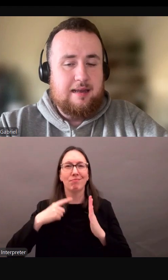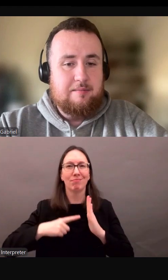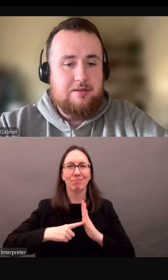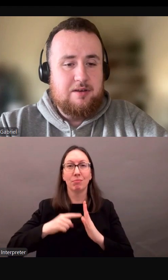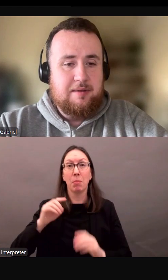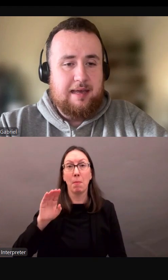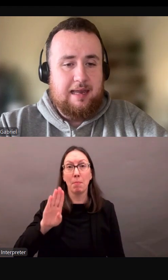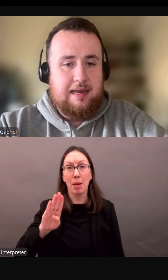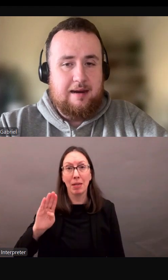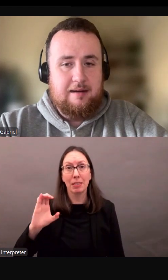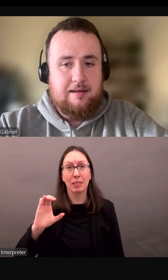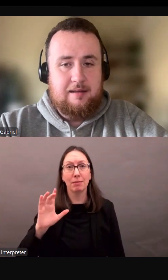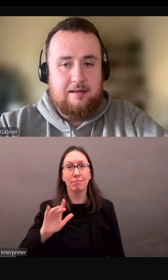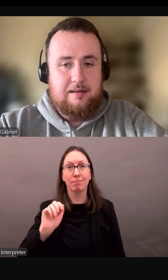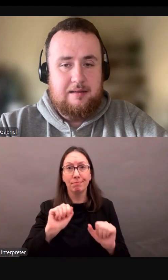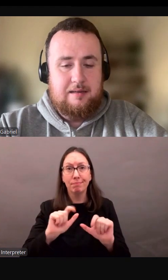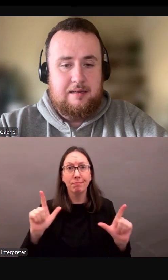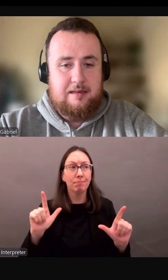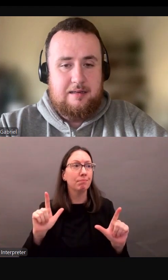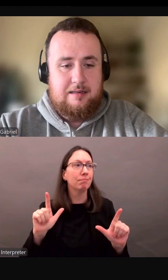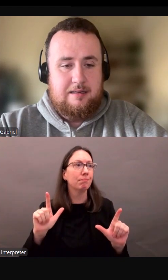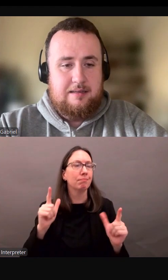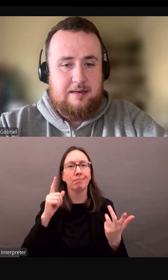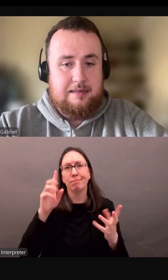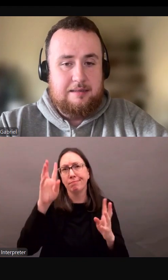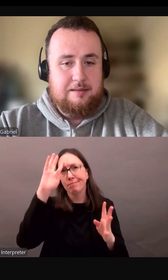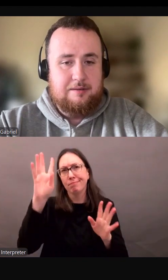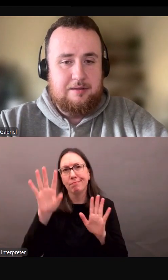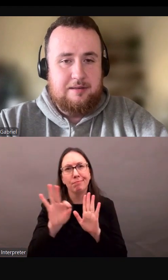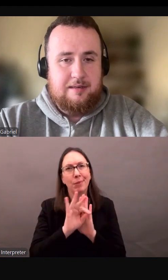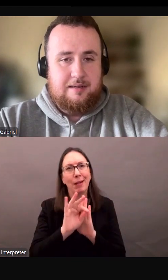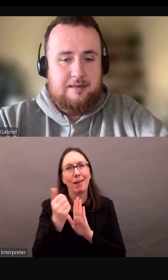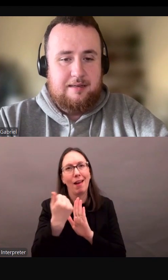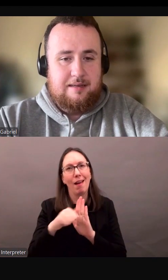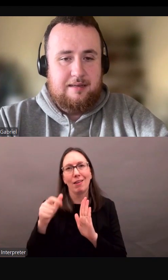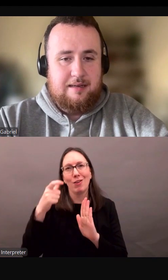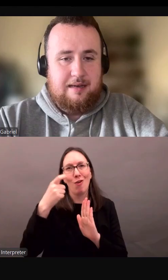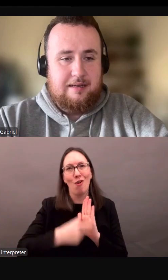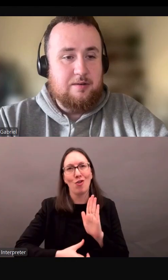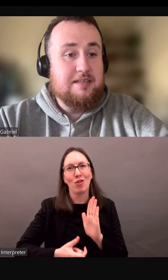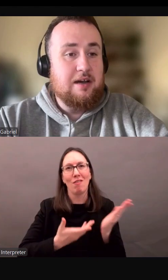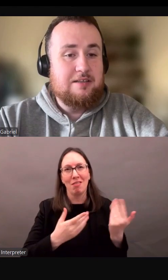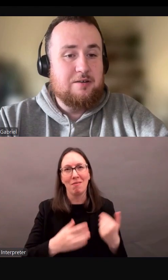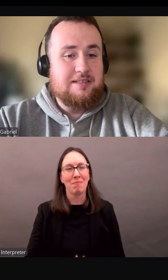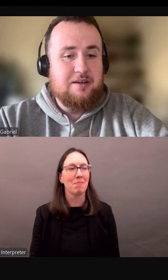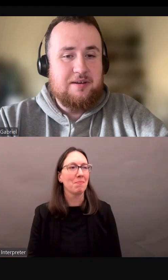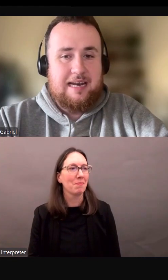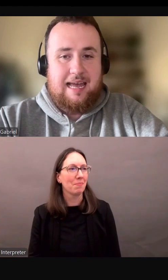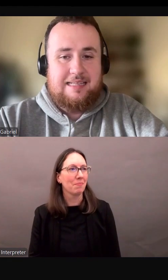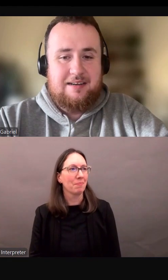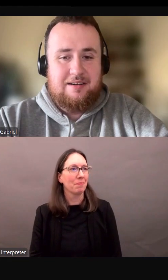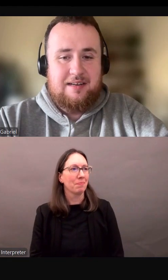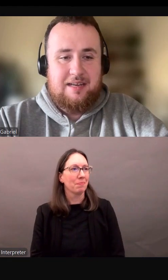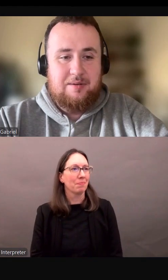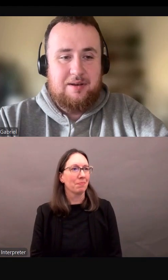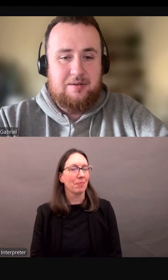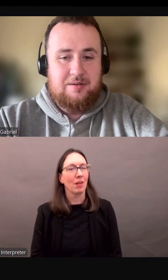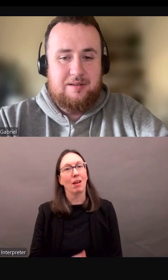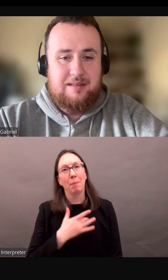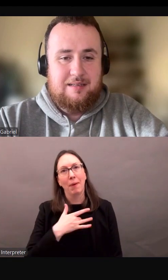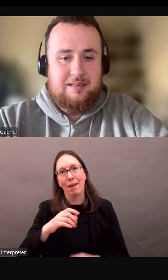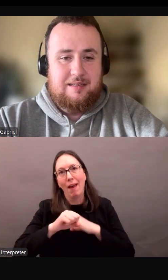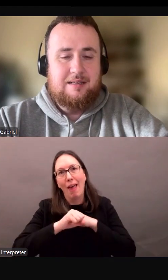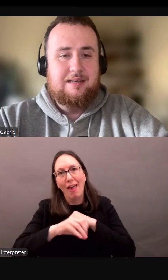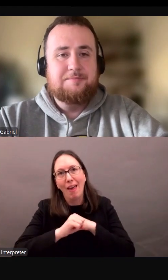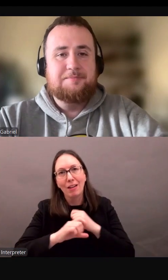And I'm just going to pick any article. Sorry. So it's always covered in ads here. Here we go.